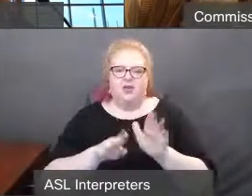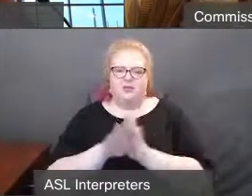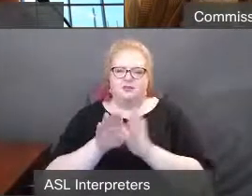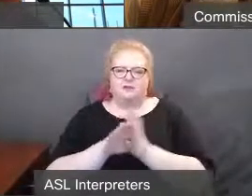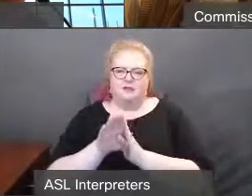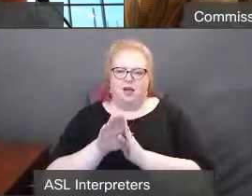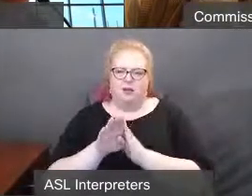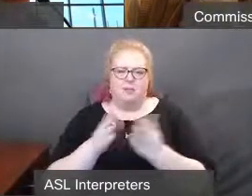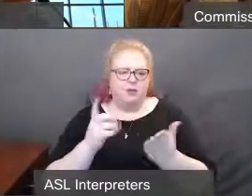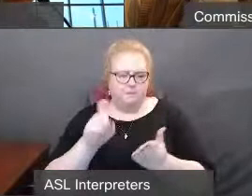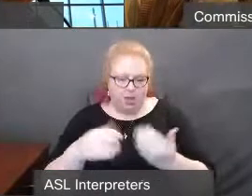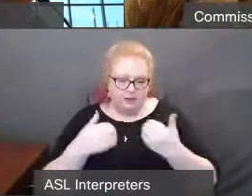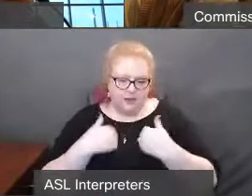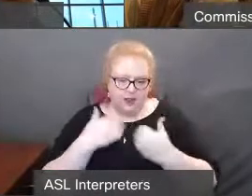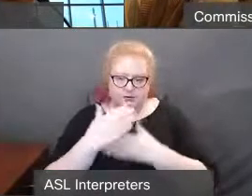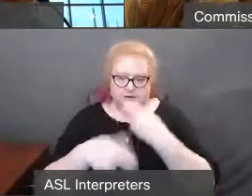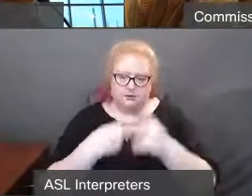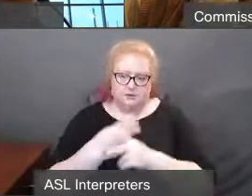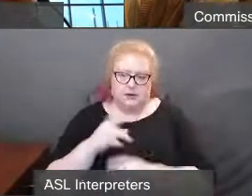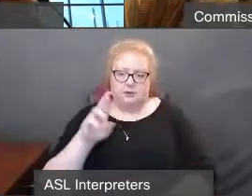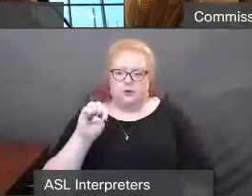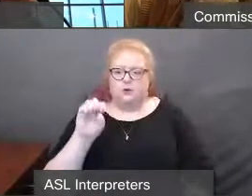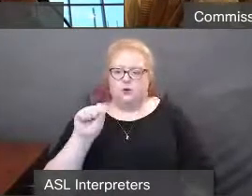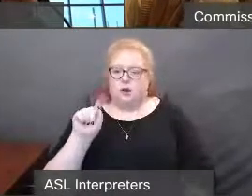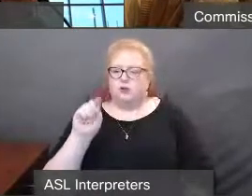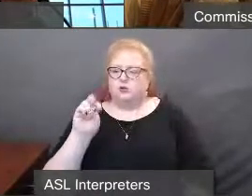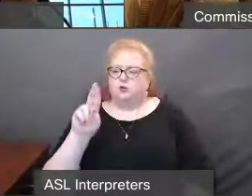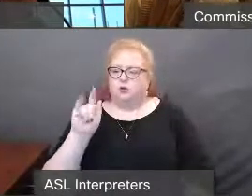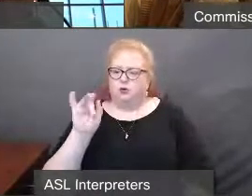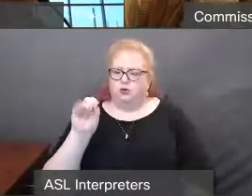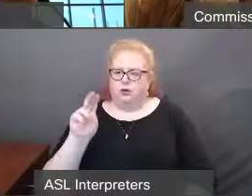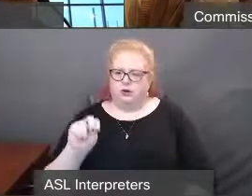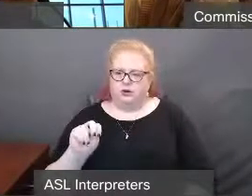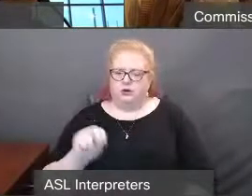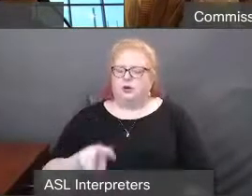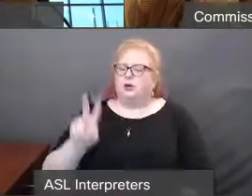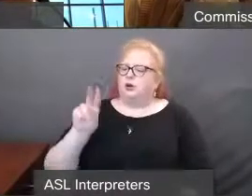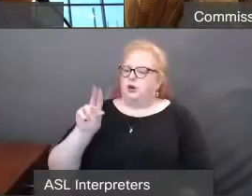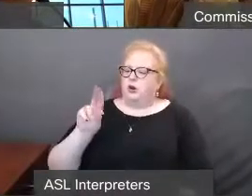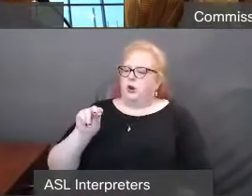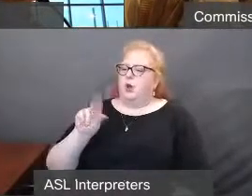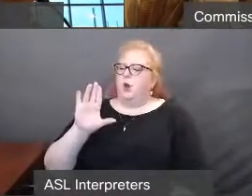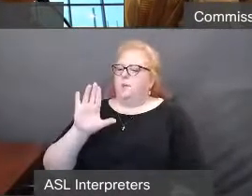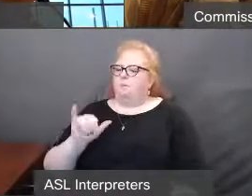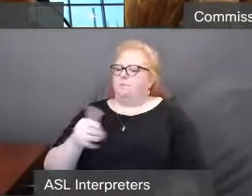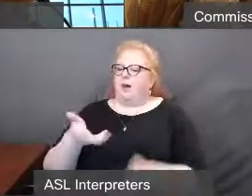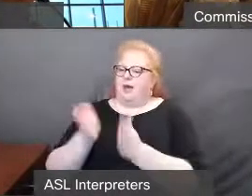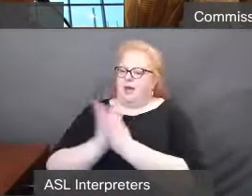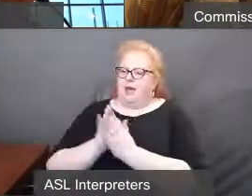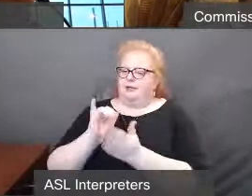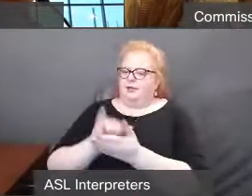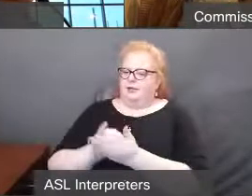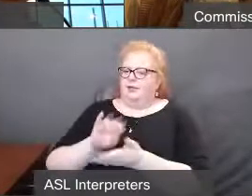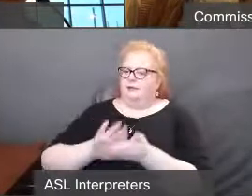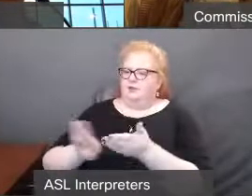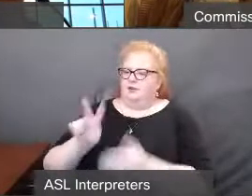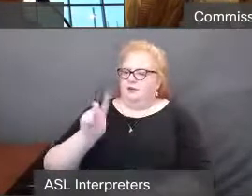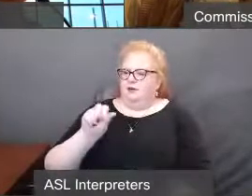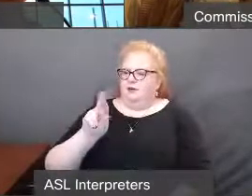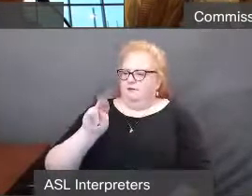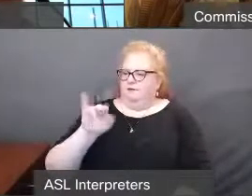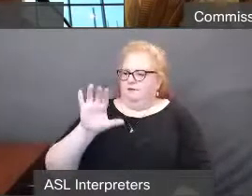property? They do not by seeking the variance from you. They do,